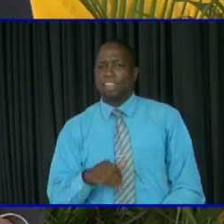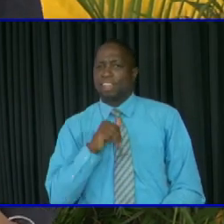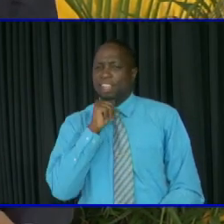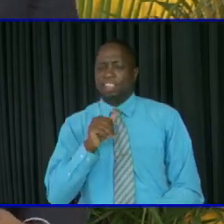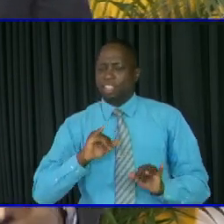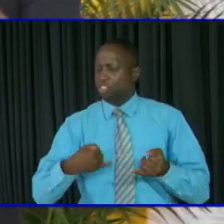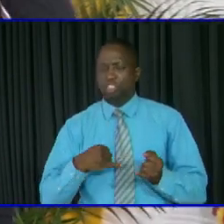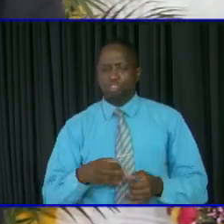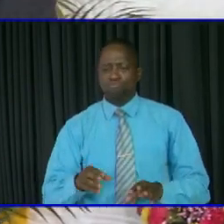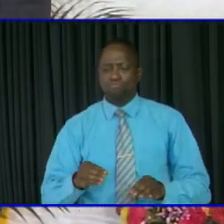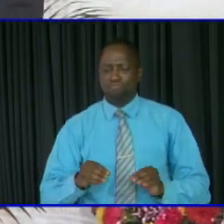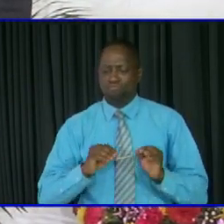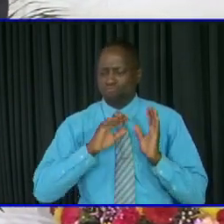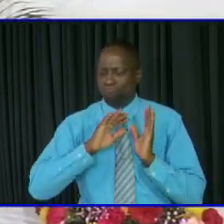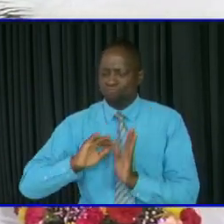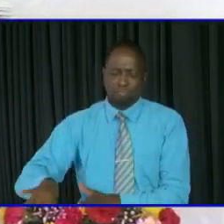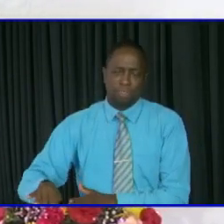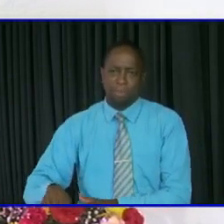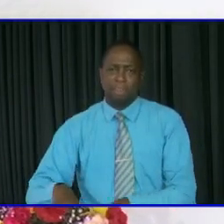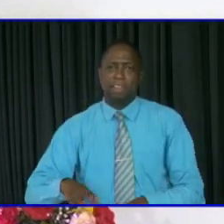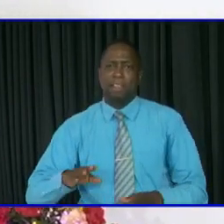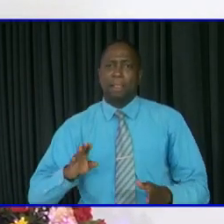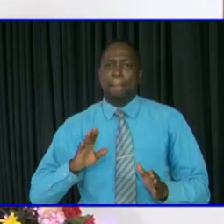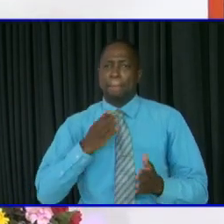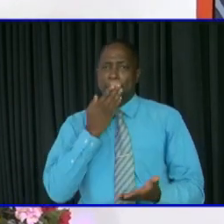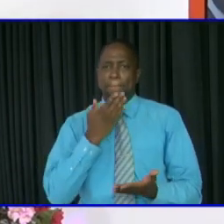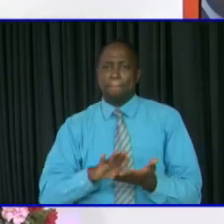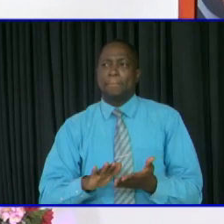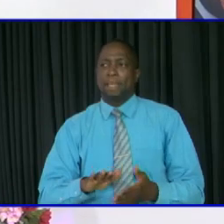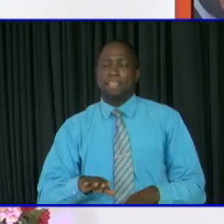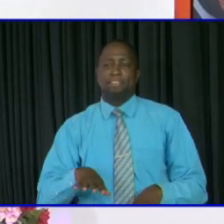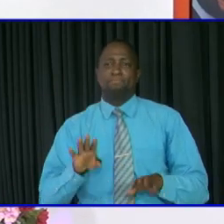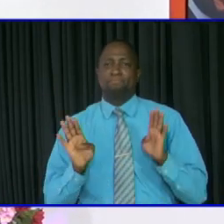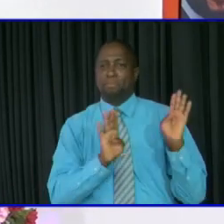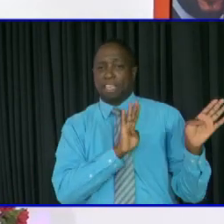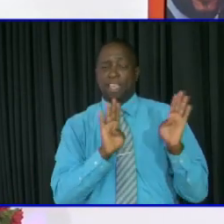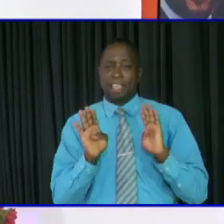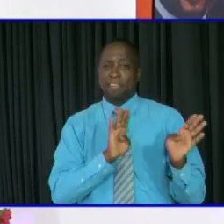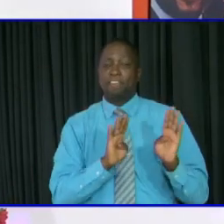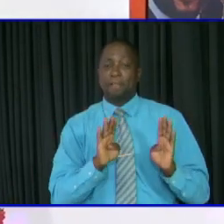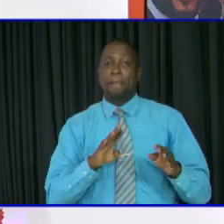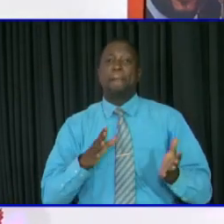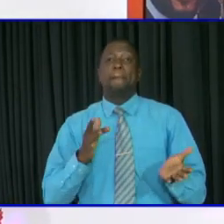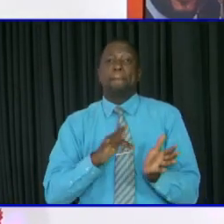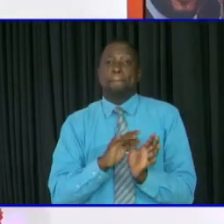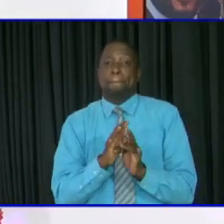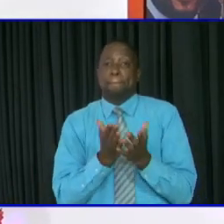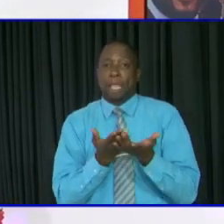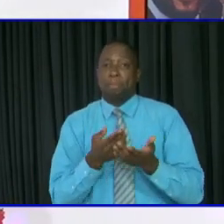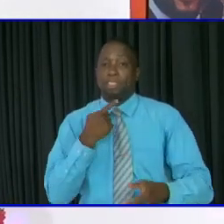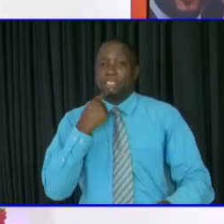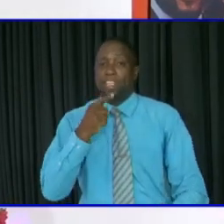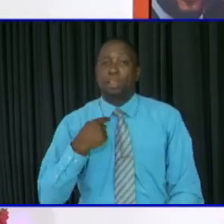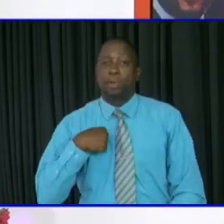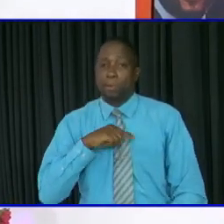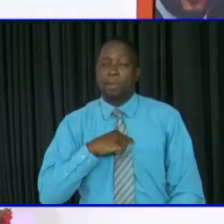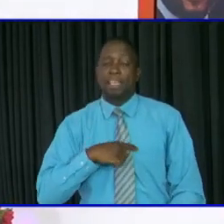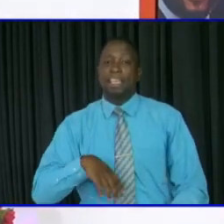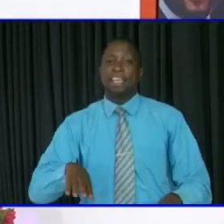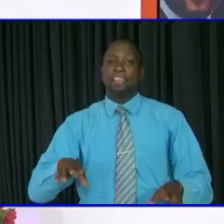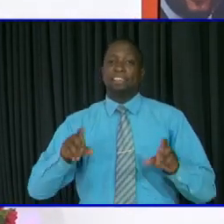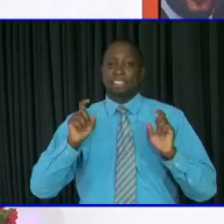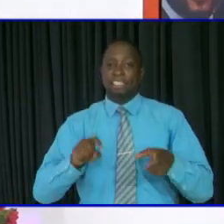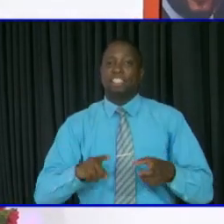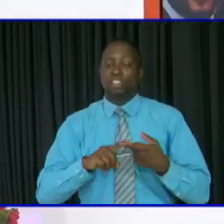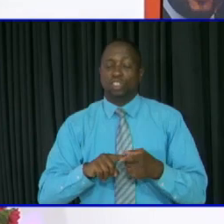make it. My beloved brothers and sisters, the Bible says that we should make some effort to throw them